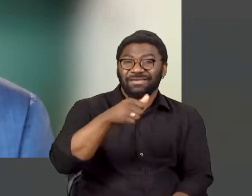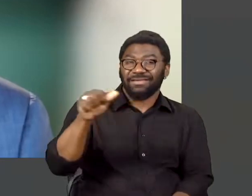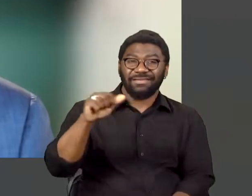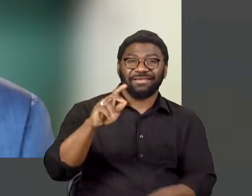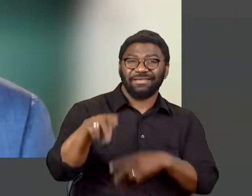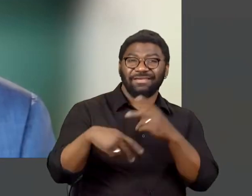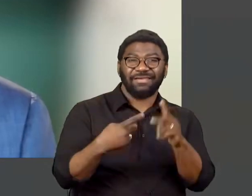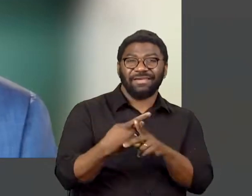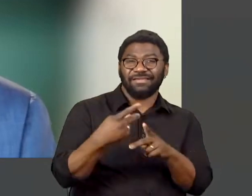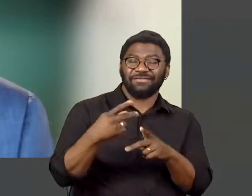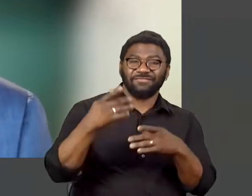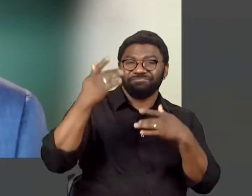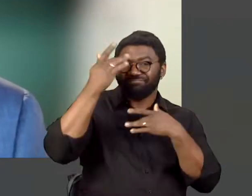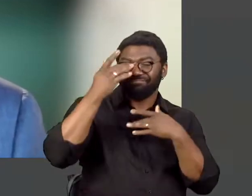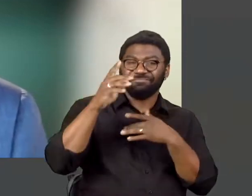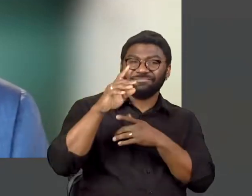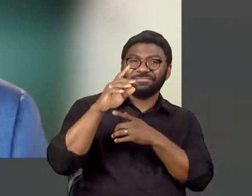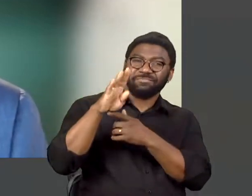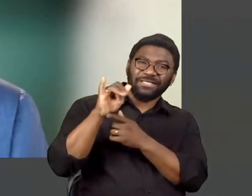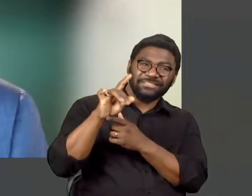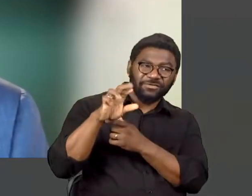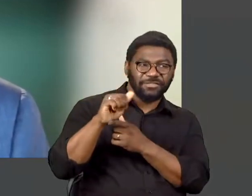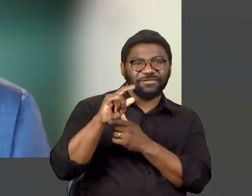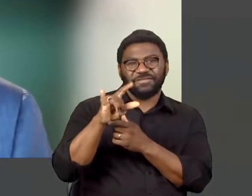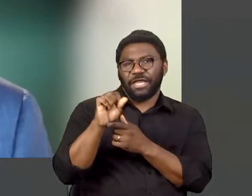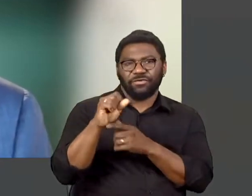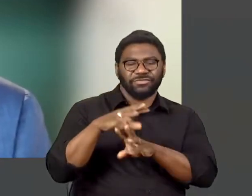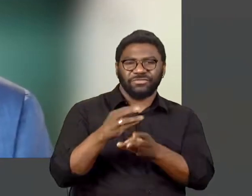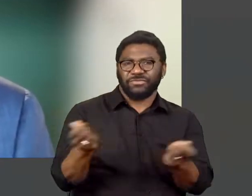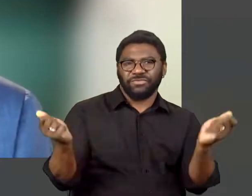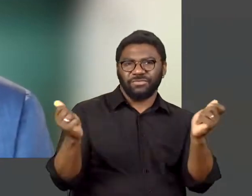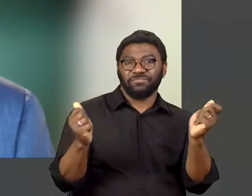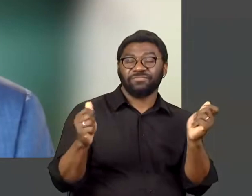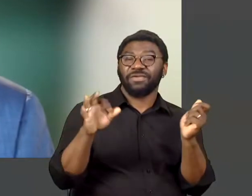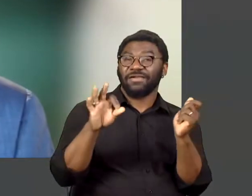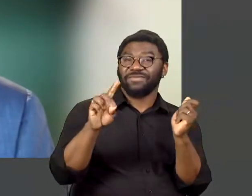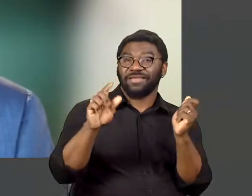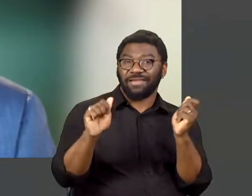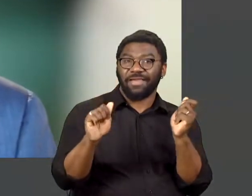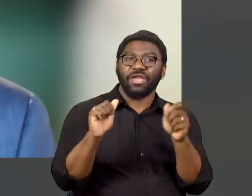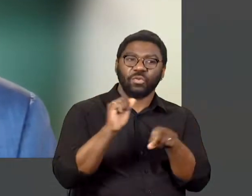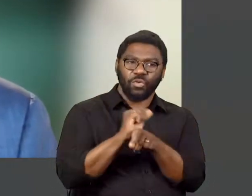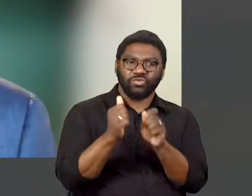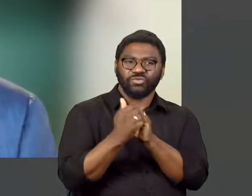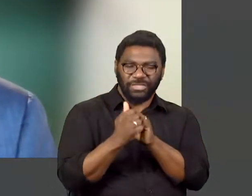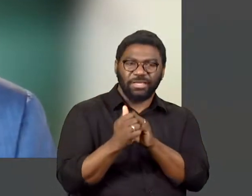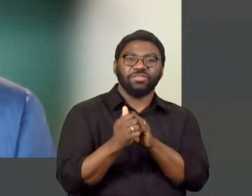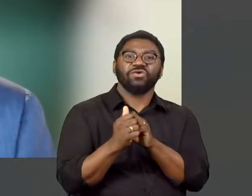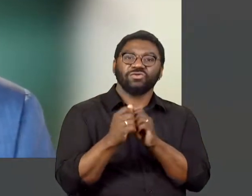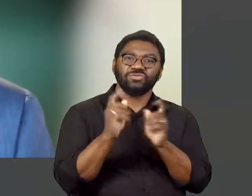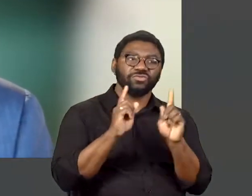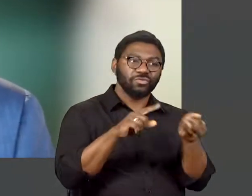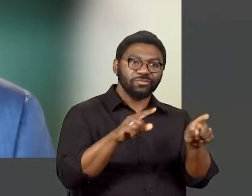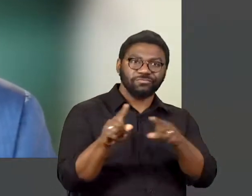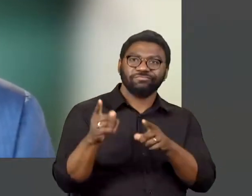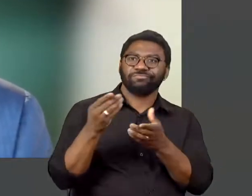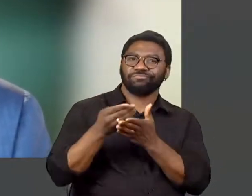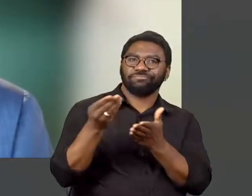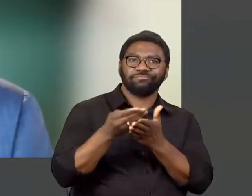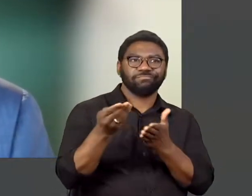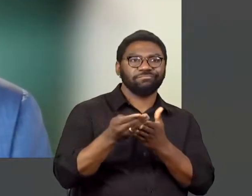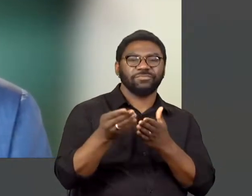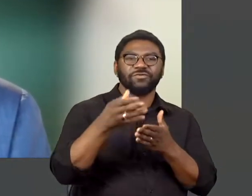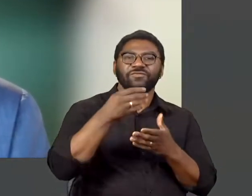could make someone sick. FDA and USDA have worked together to test milk and dairy products purchased straight from grocery stores and have detected no